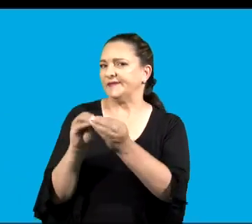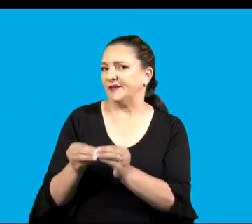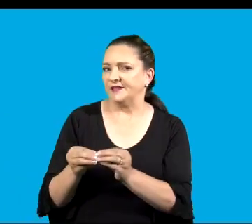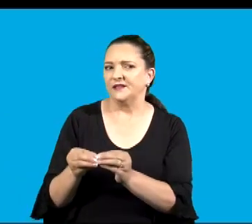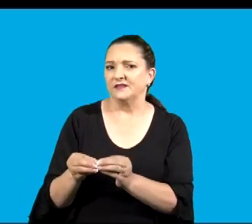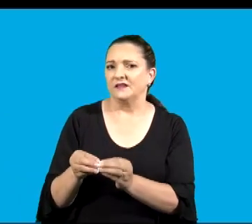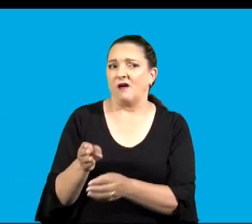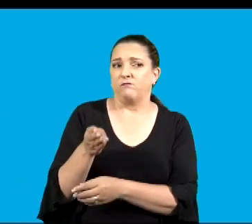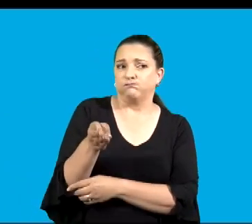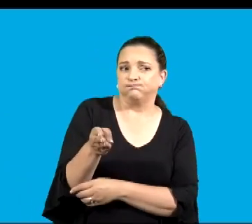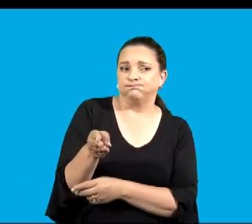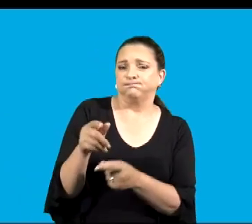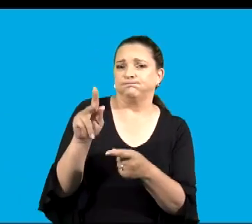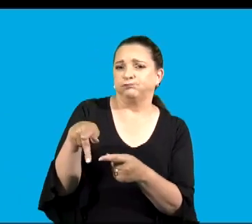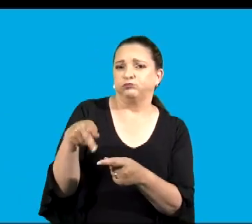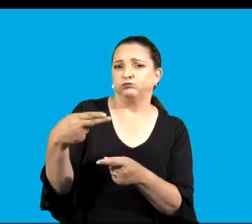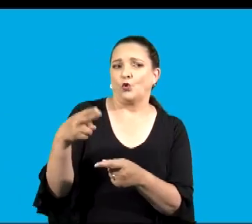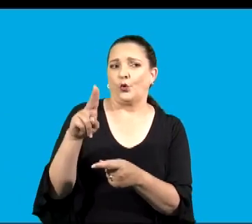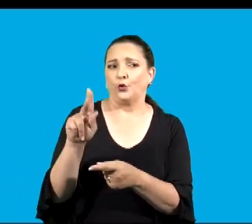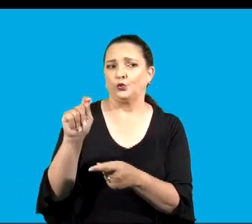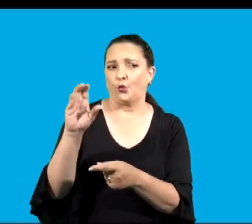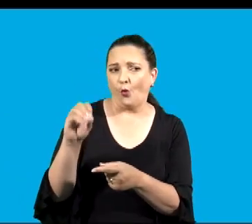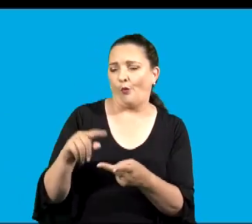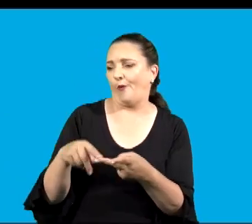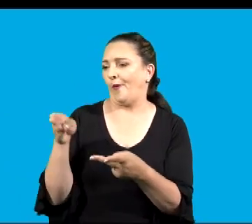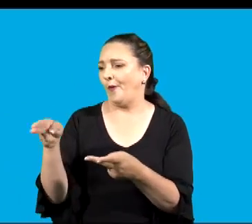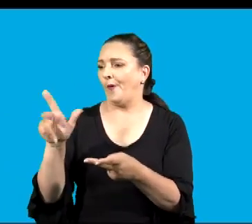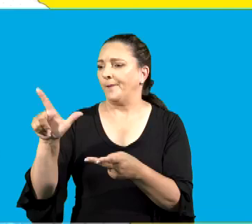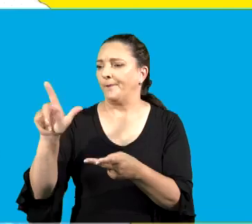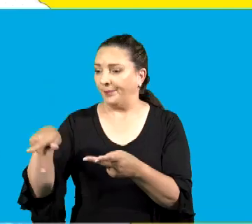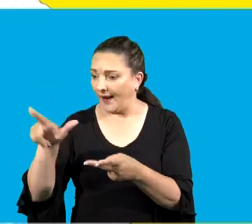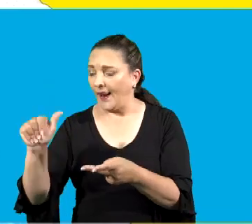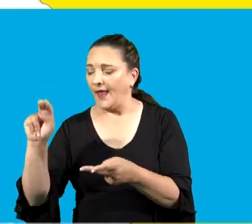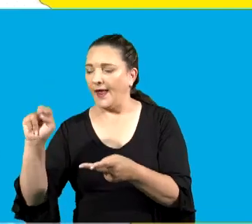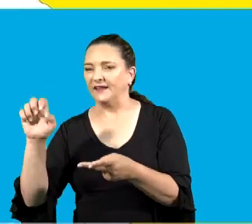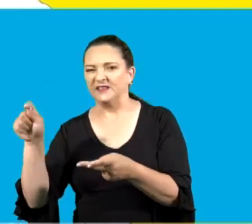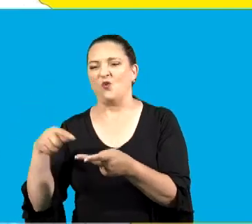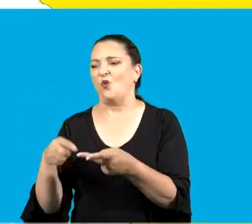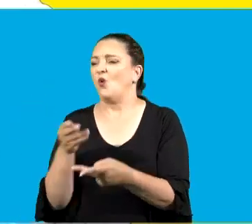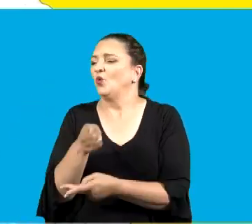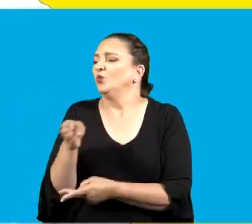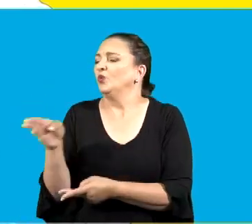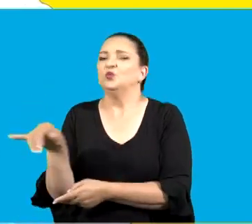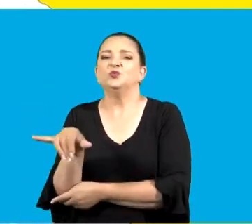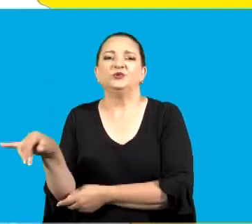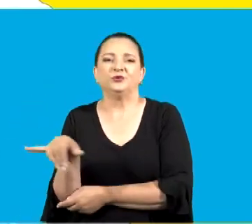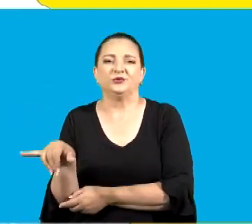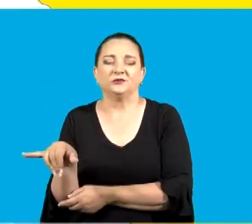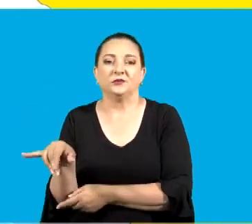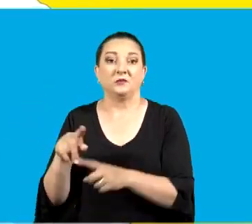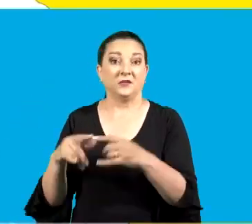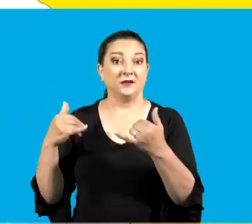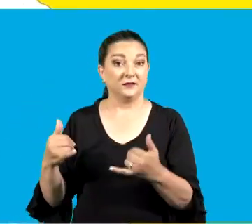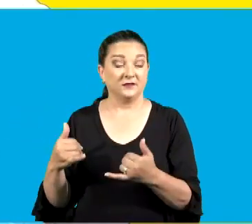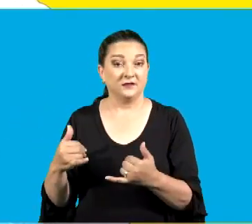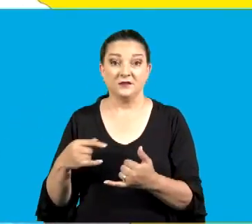Puto, or to Planet, or to Mish, or to Aerial? It will be to neither of them, because we are not given any indication